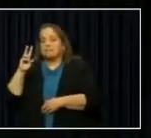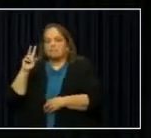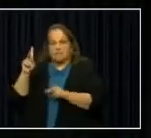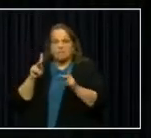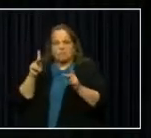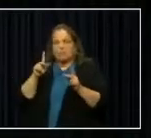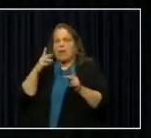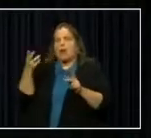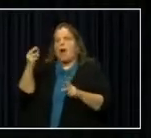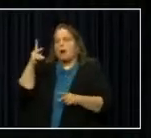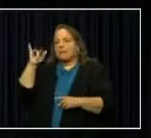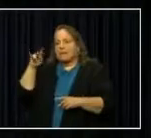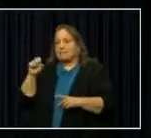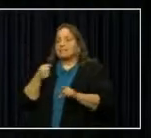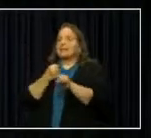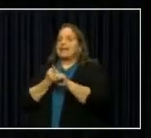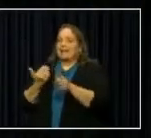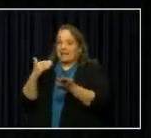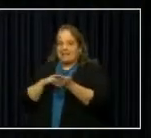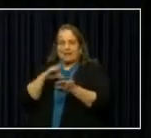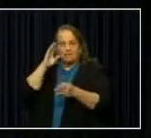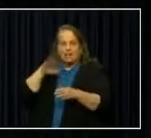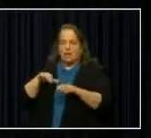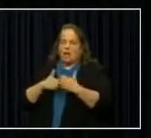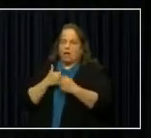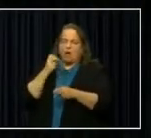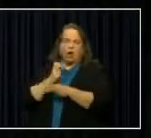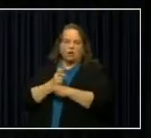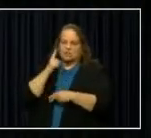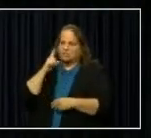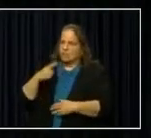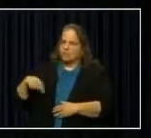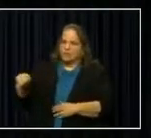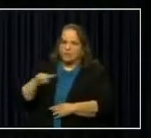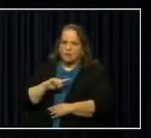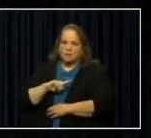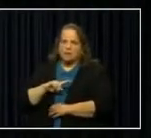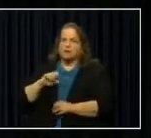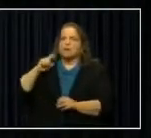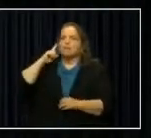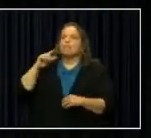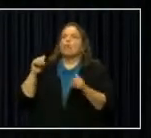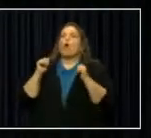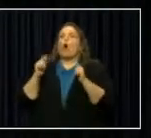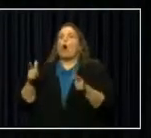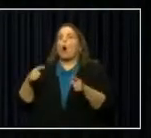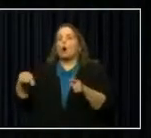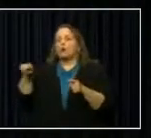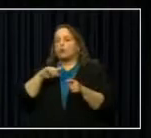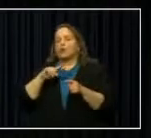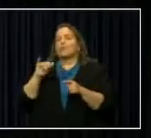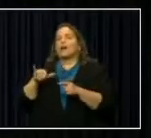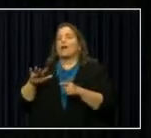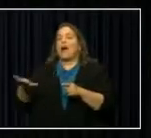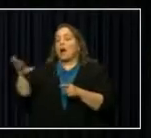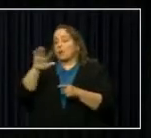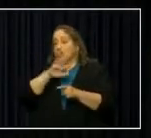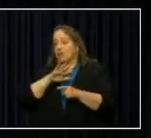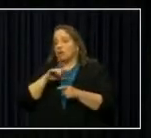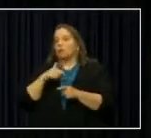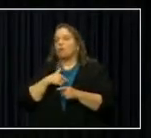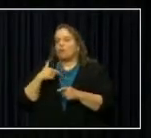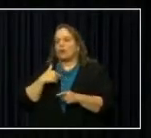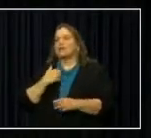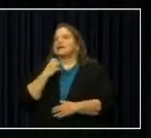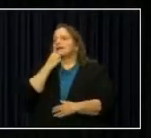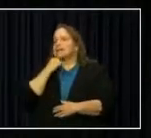hit again, and I know how hard it has been for them. So to all the families that are out there, we